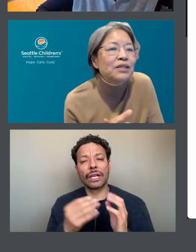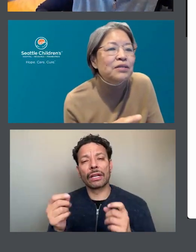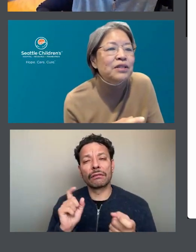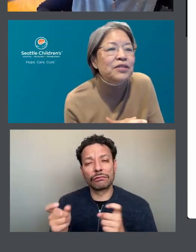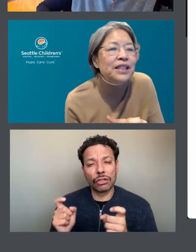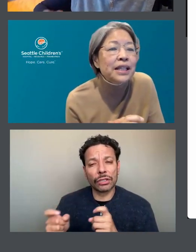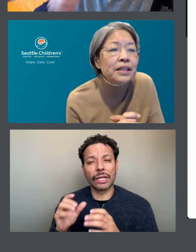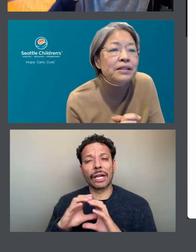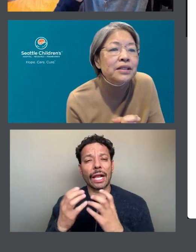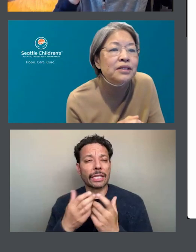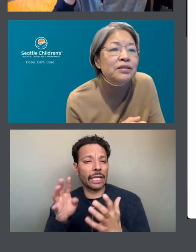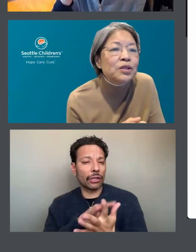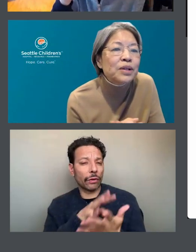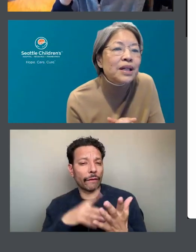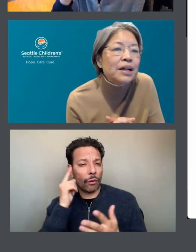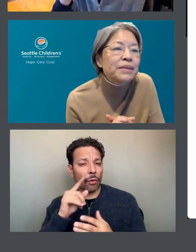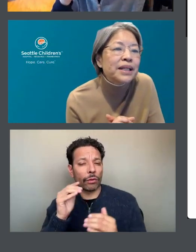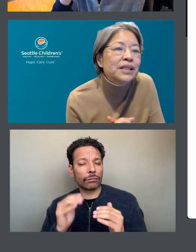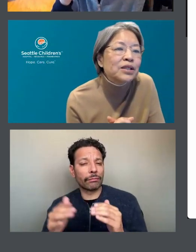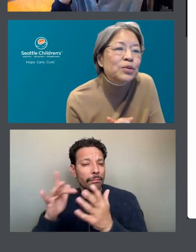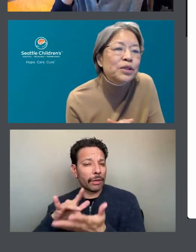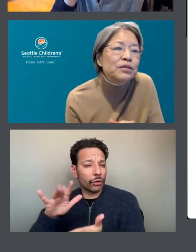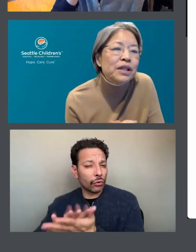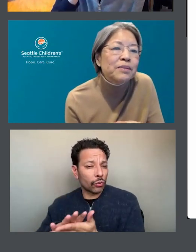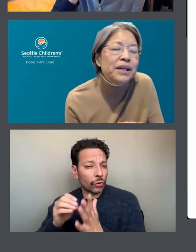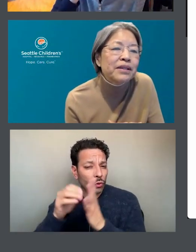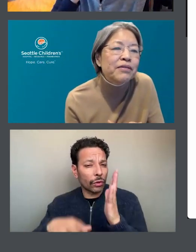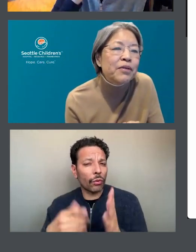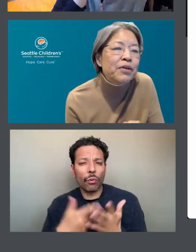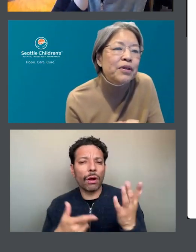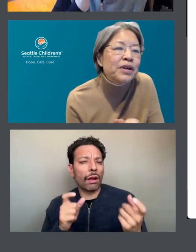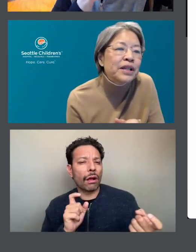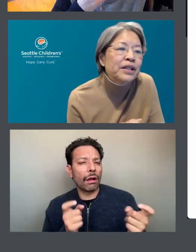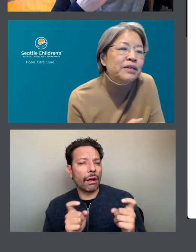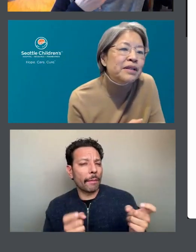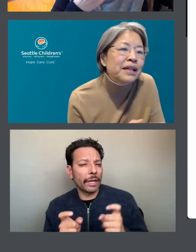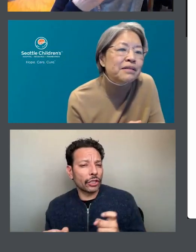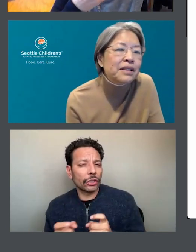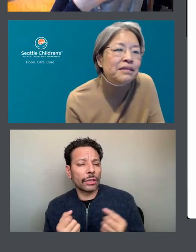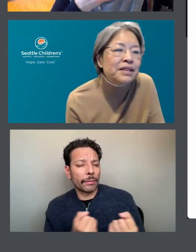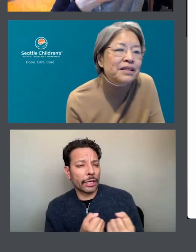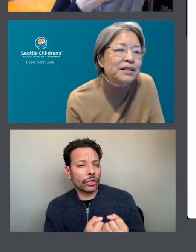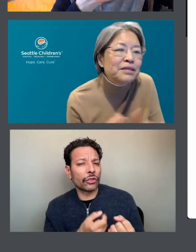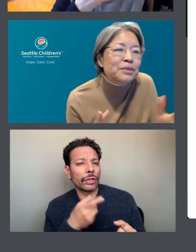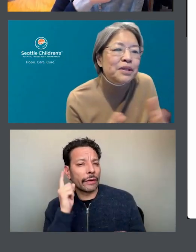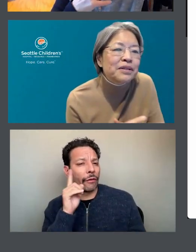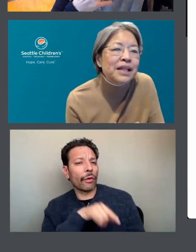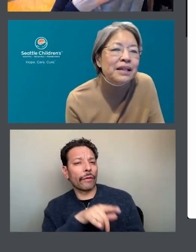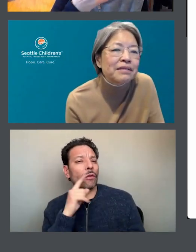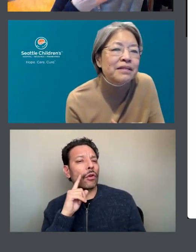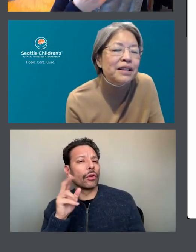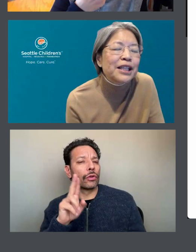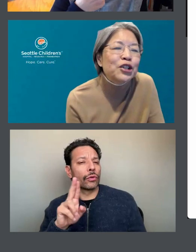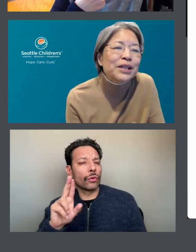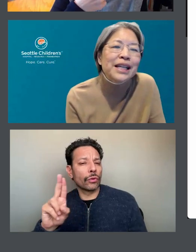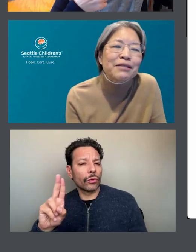adjusting class schedules for secondary students, what accommodations would you recommend for unilateral hearing students